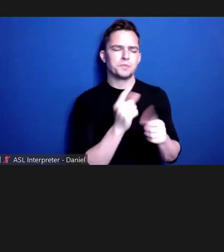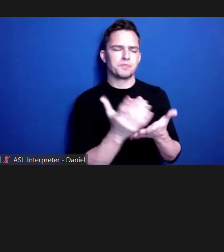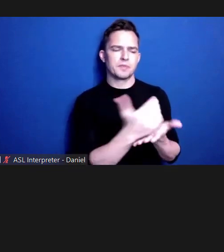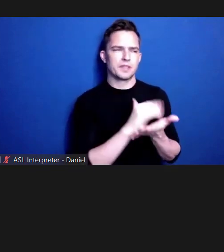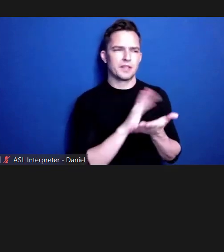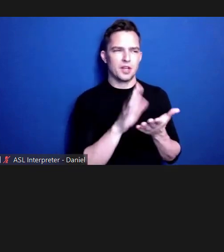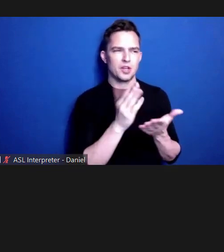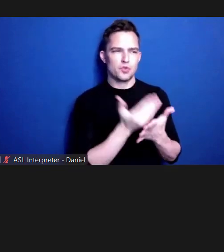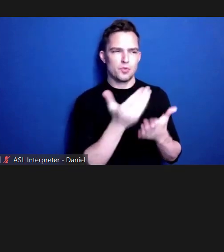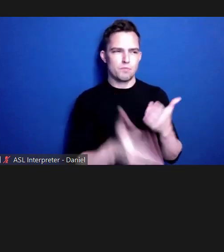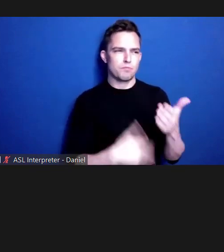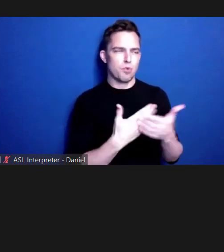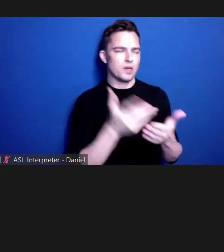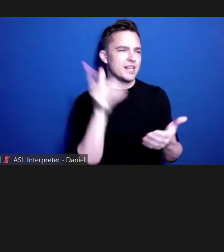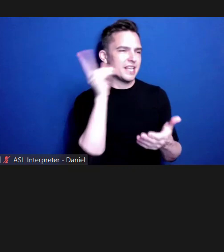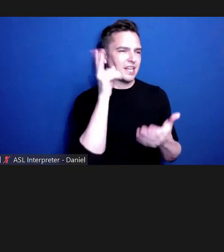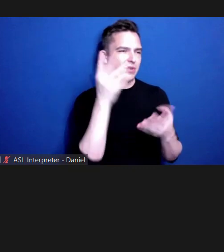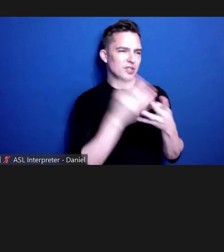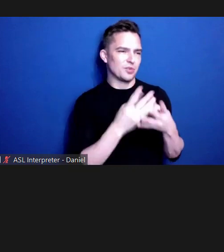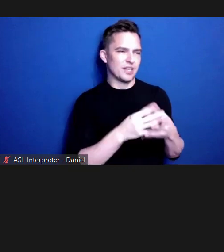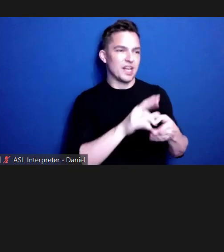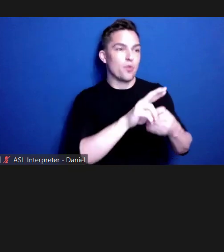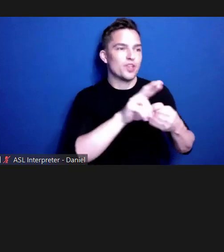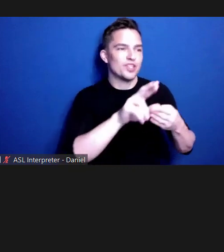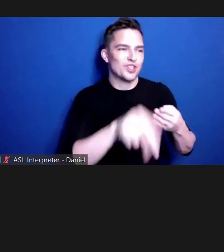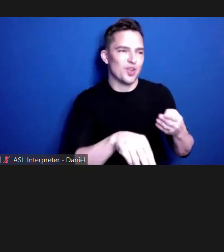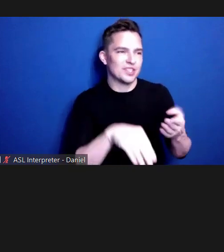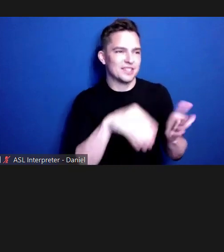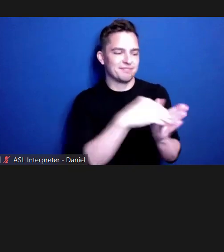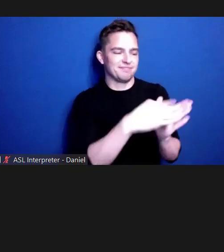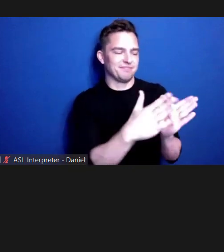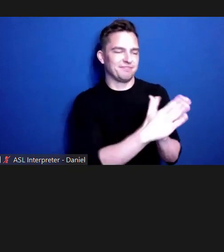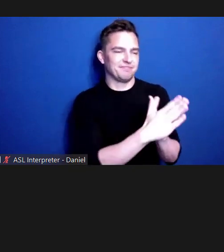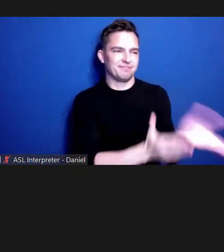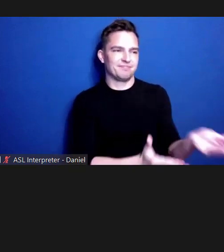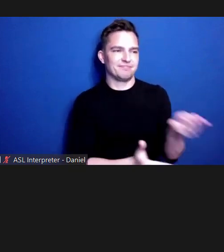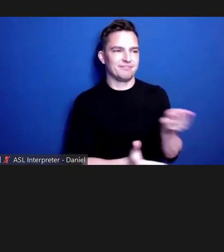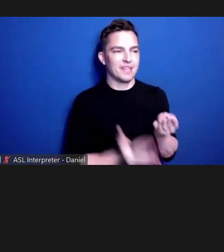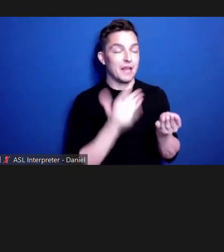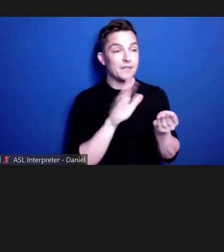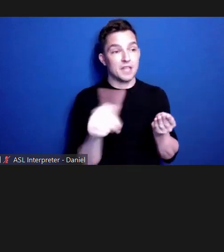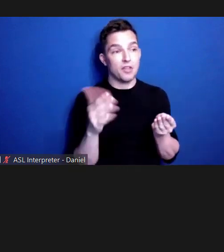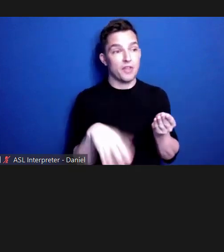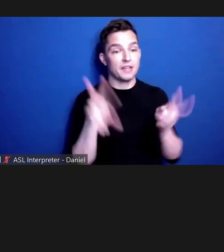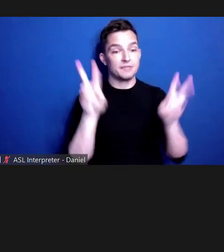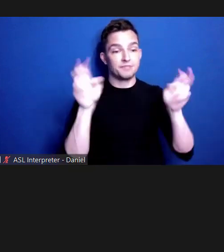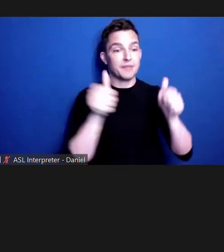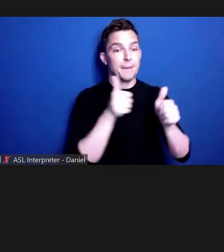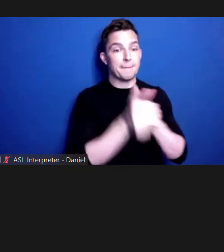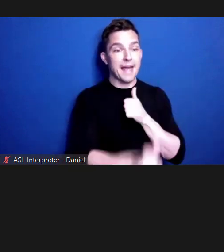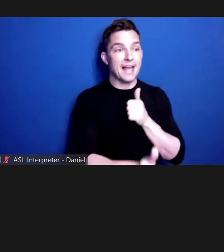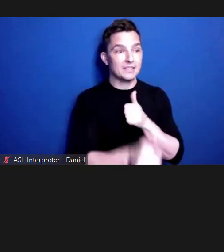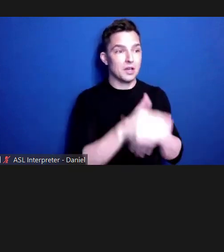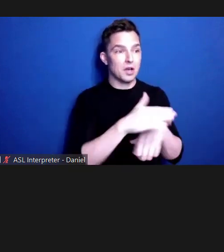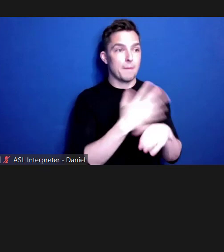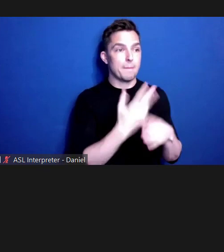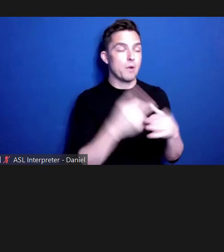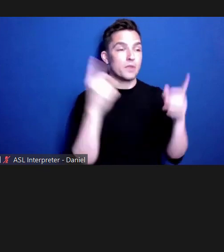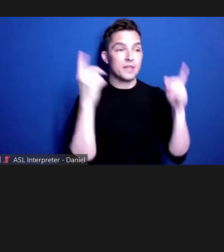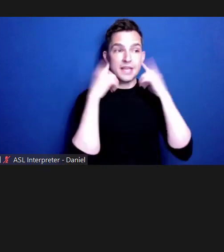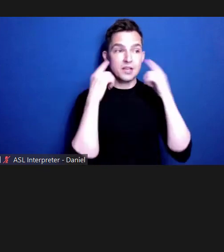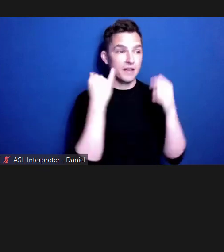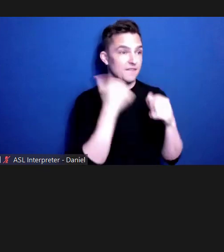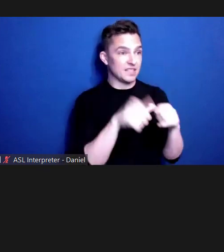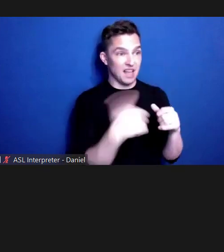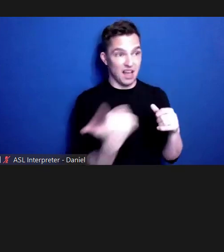their newborn hearing screening results. If the results are anything other than a pass on both ears, you want